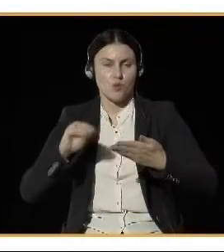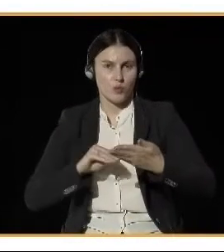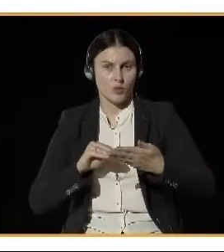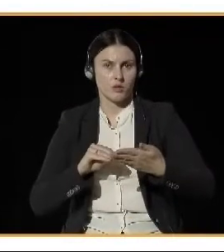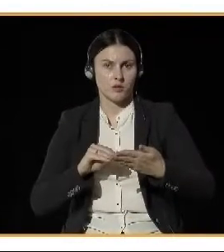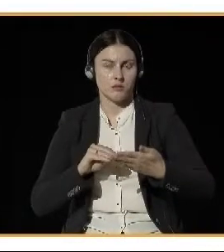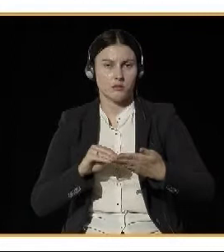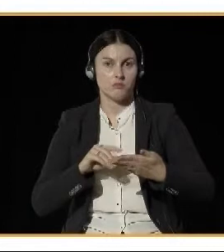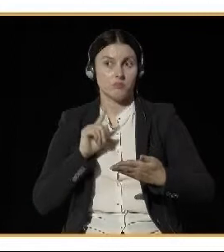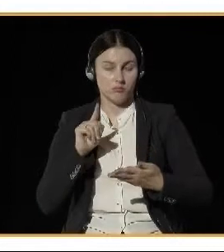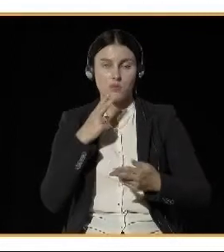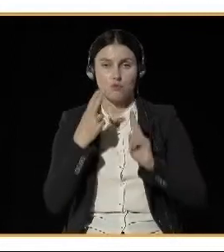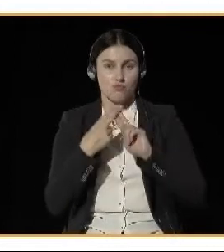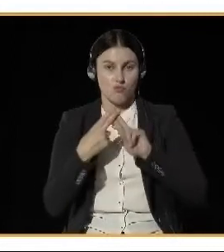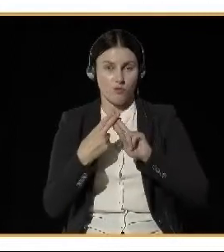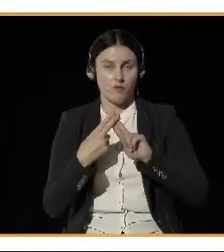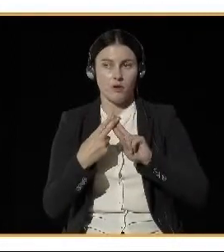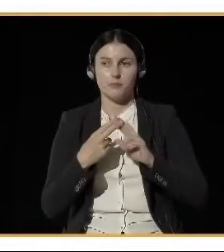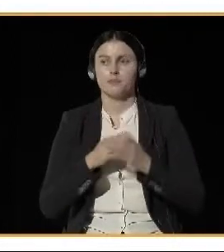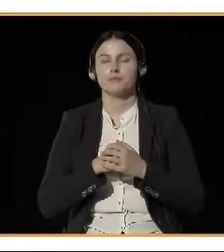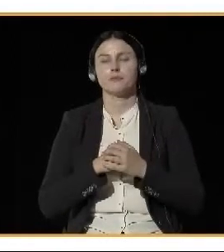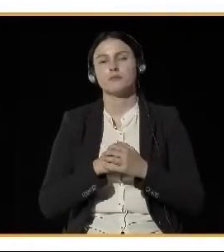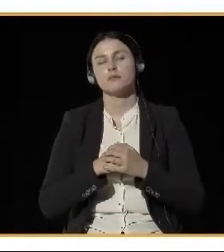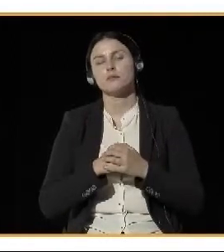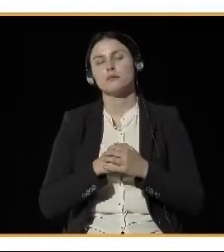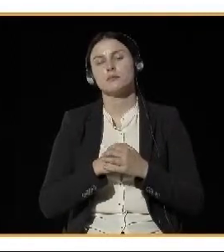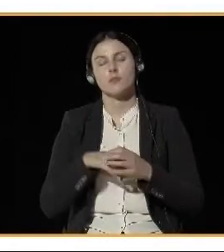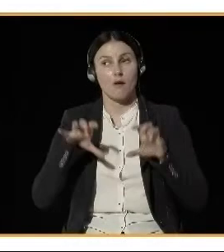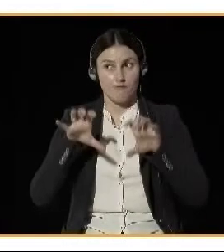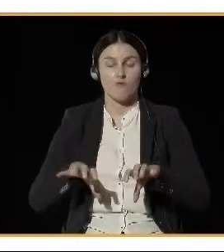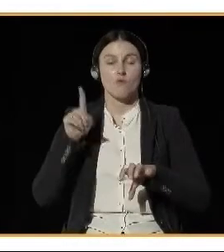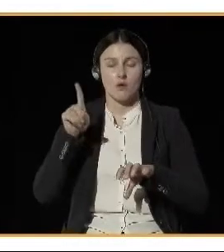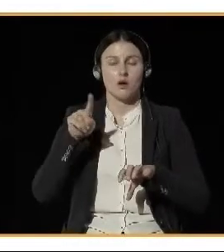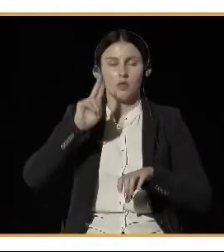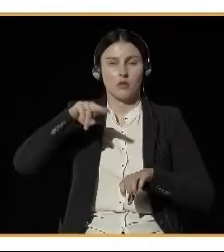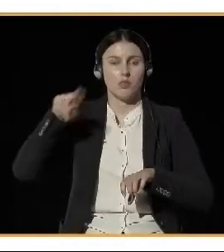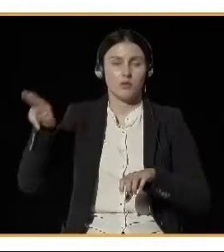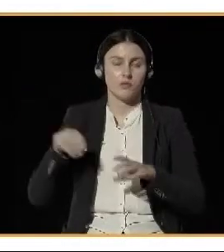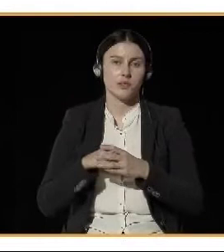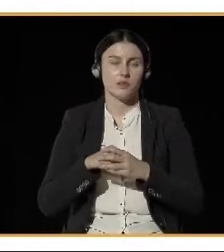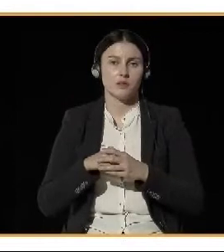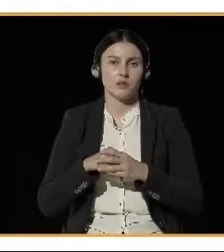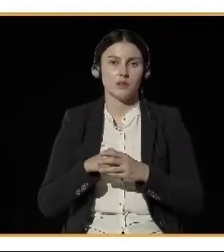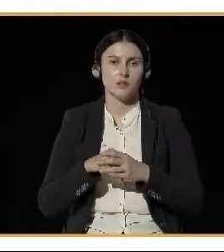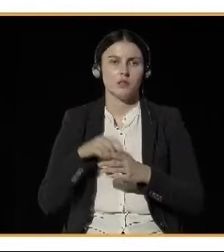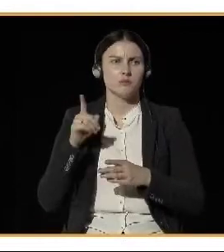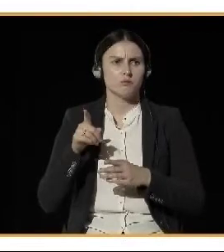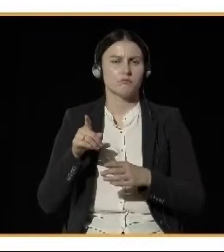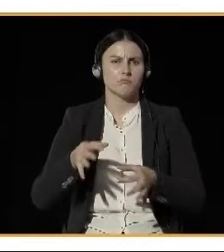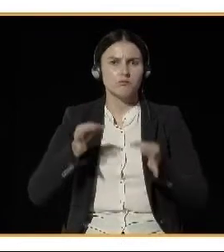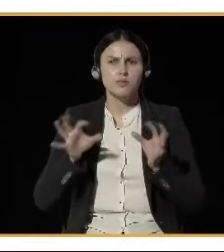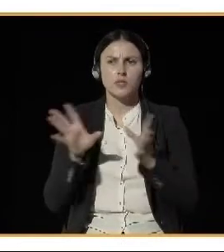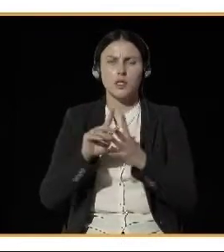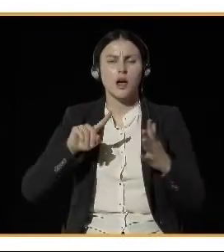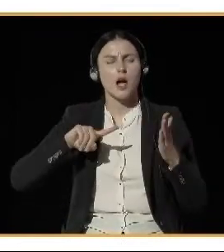agreement with government, so with Norway Labor and Welfare Administration, and